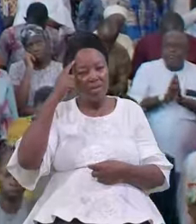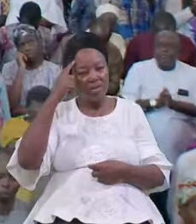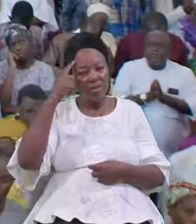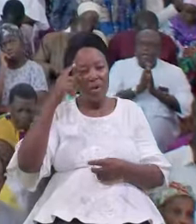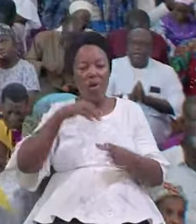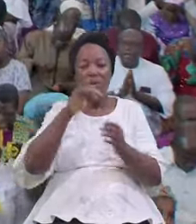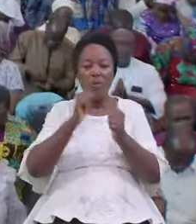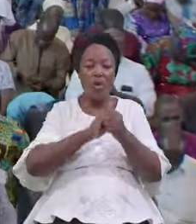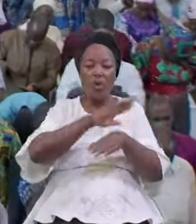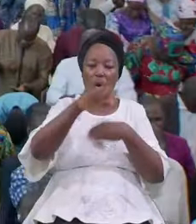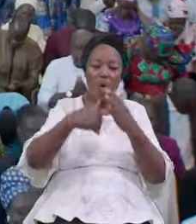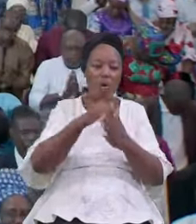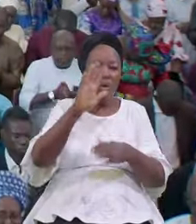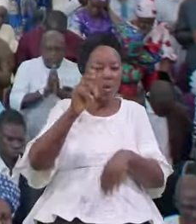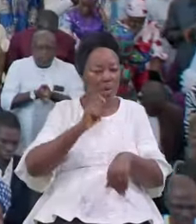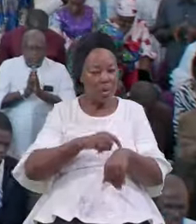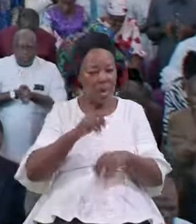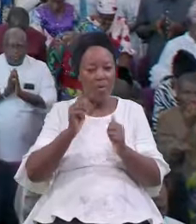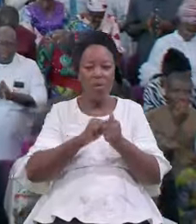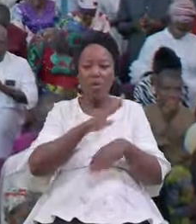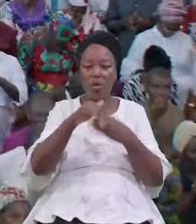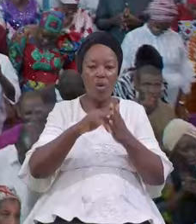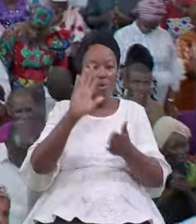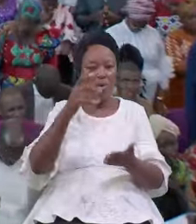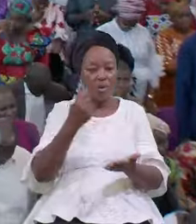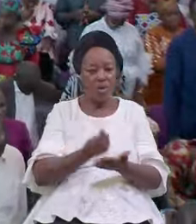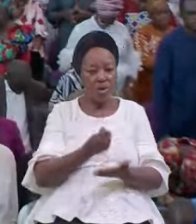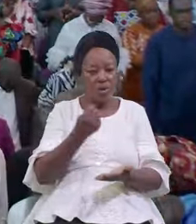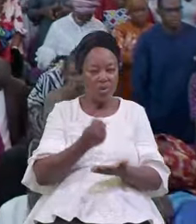with all your time, with all your treasure.